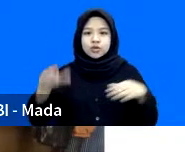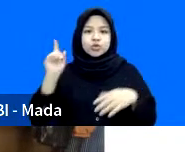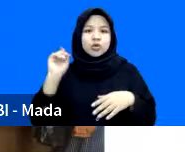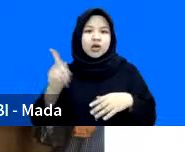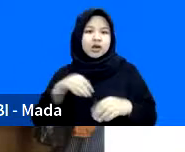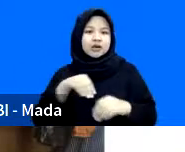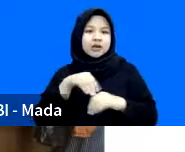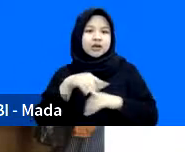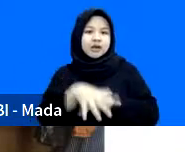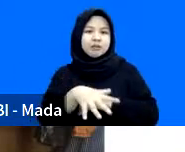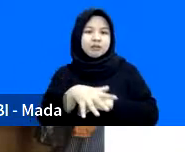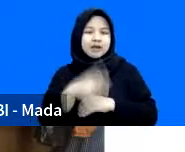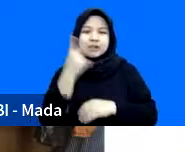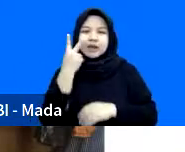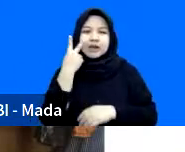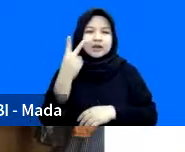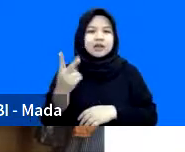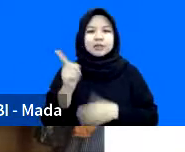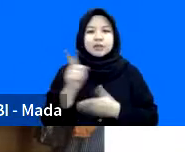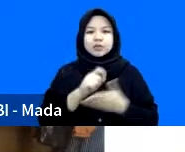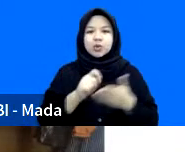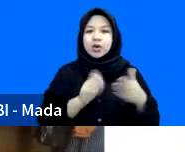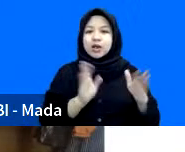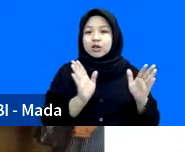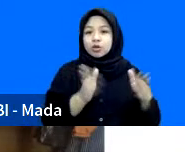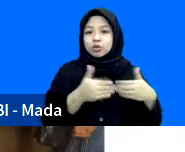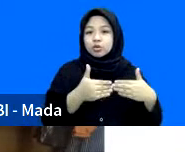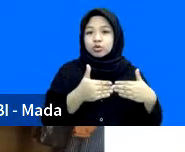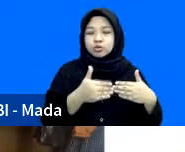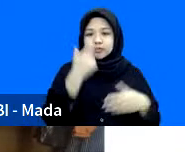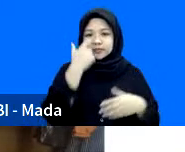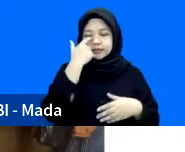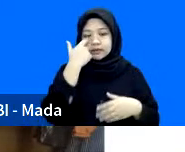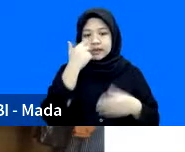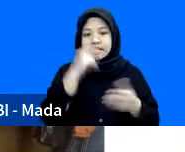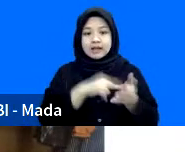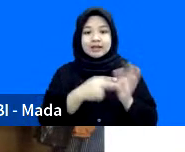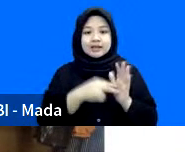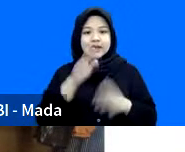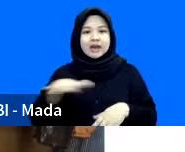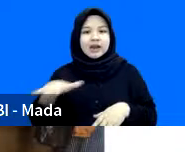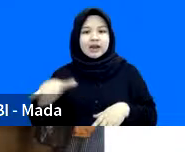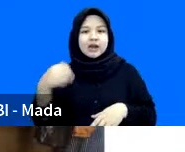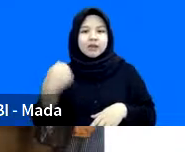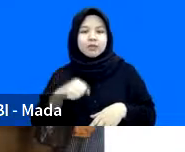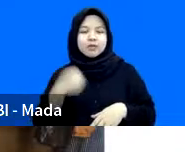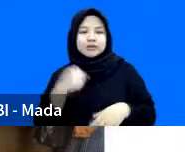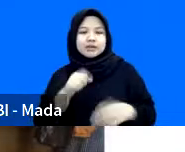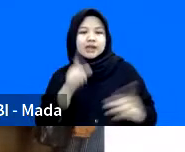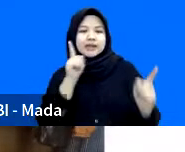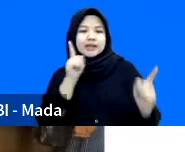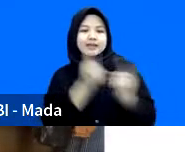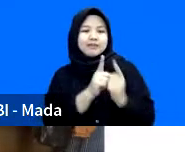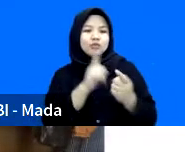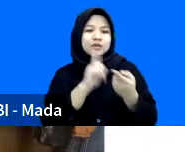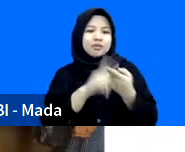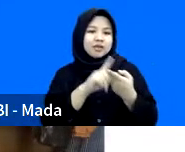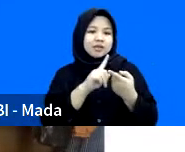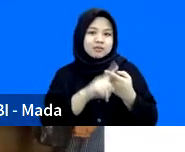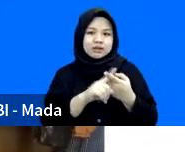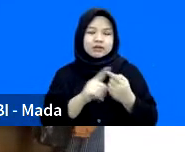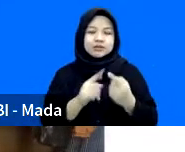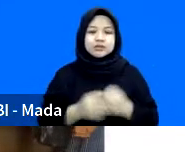have deprived children of opportunities to be with their peers, thus resulting to an increase in negative feelings.